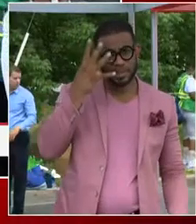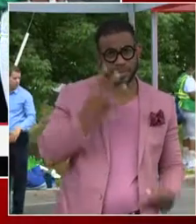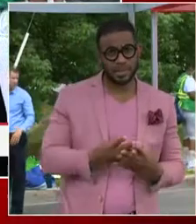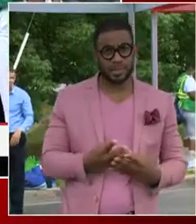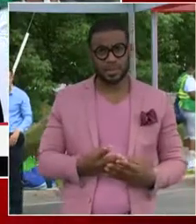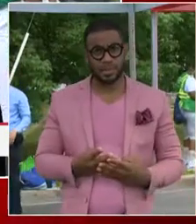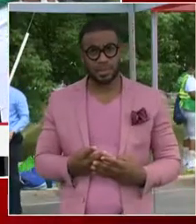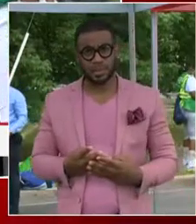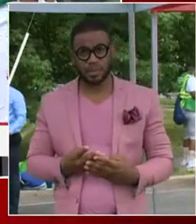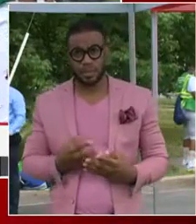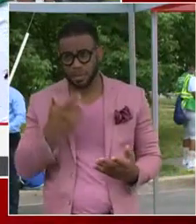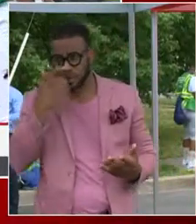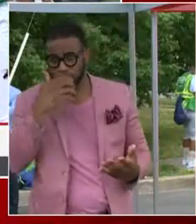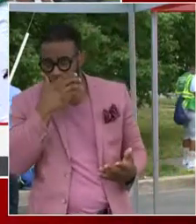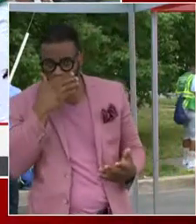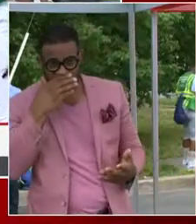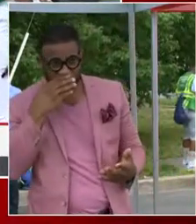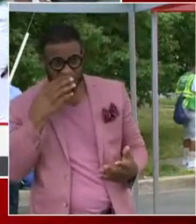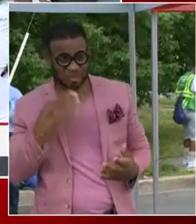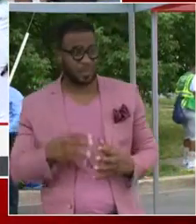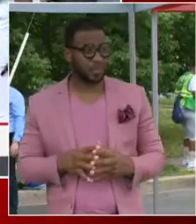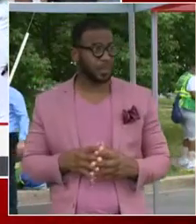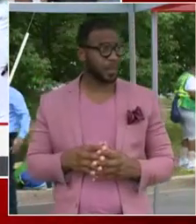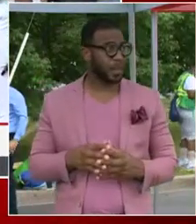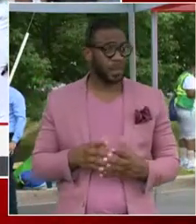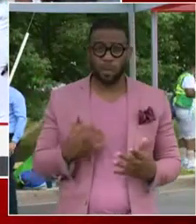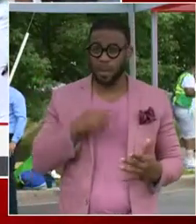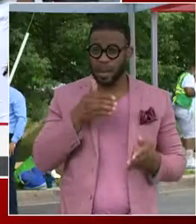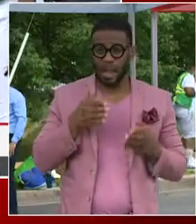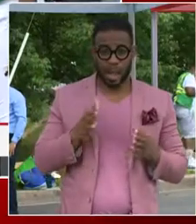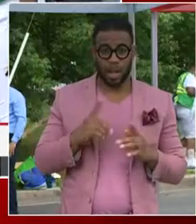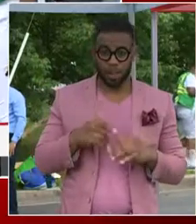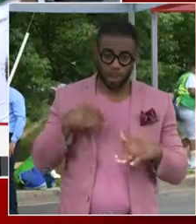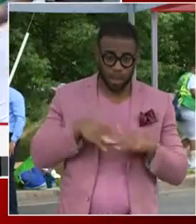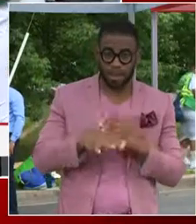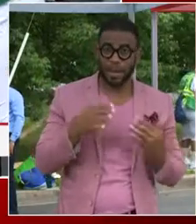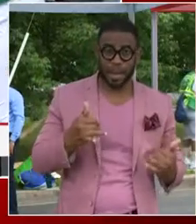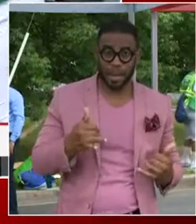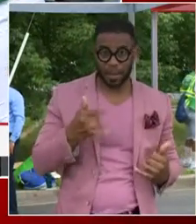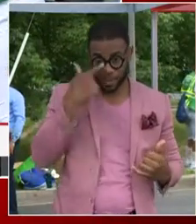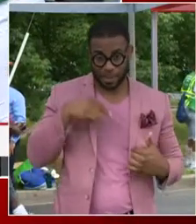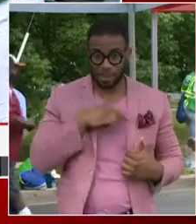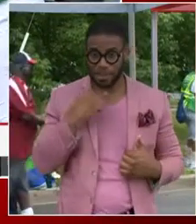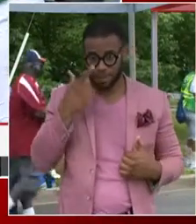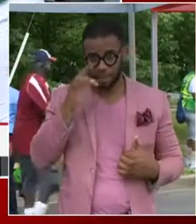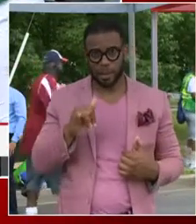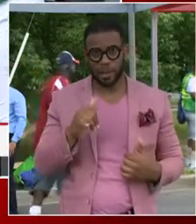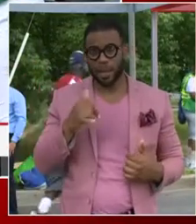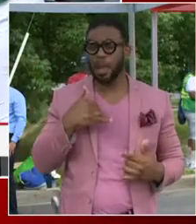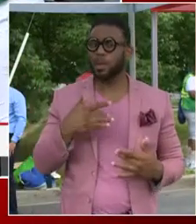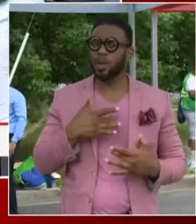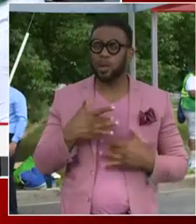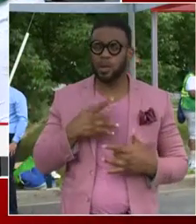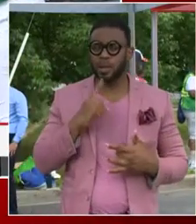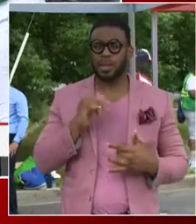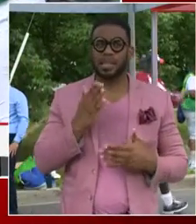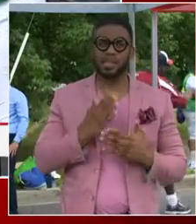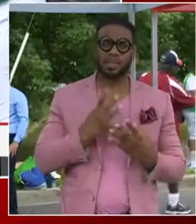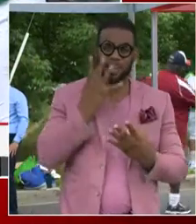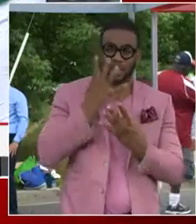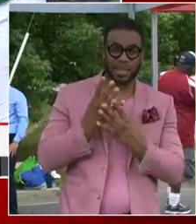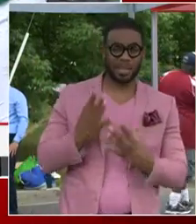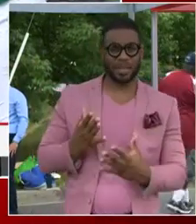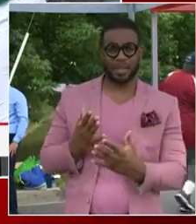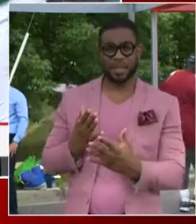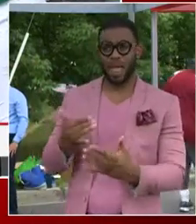Jail. Because I'm a chaplain, we are not allowed to come in now because of that. Right. But I'm concerned about some of the inmates